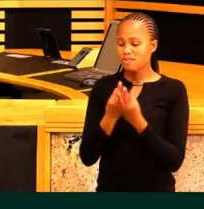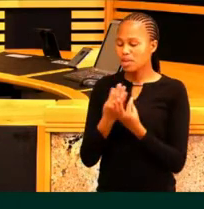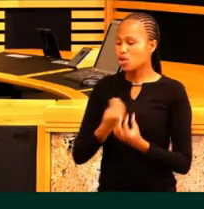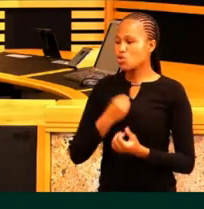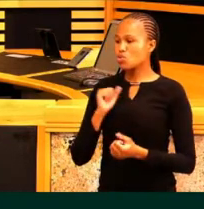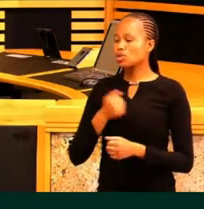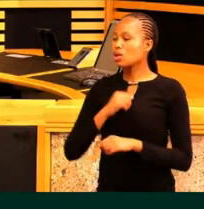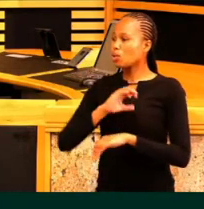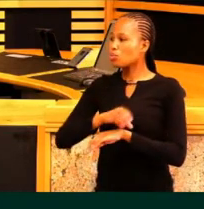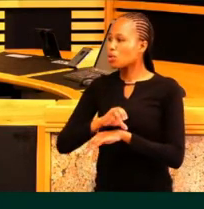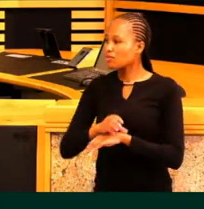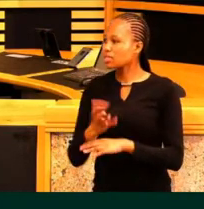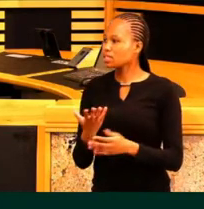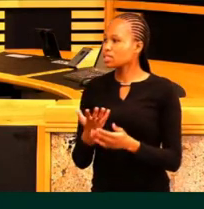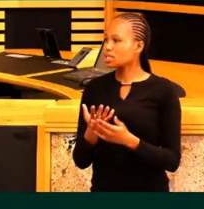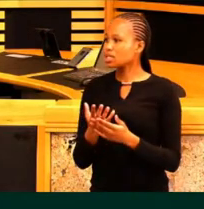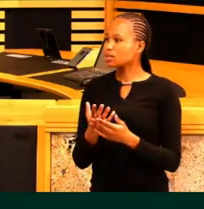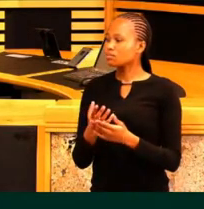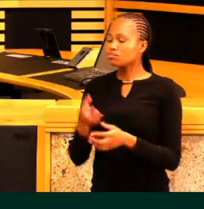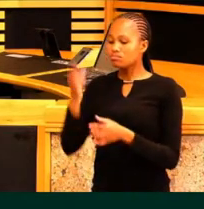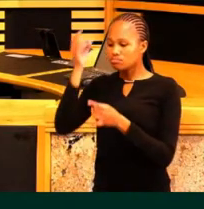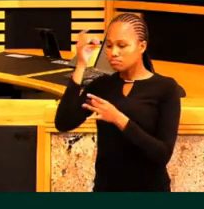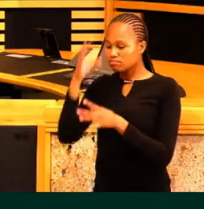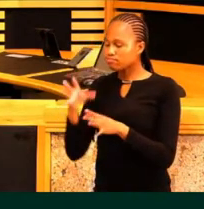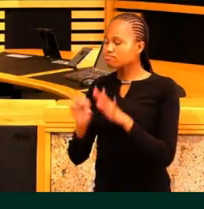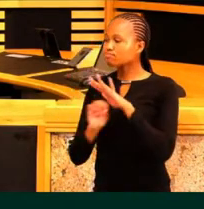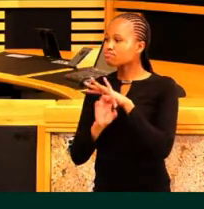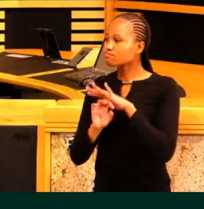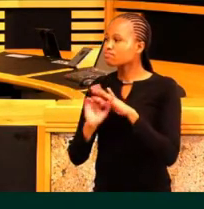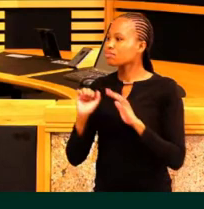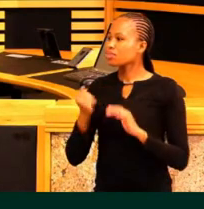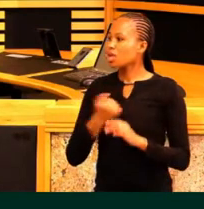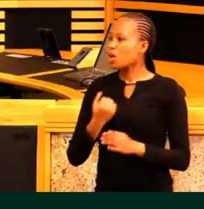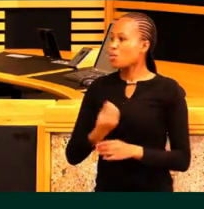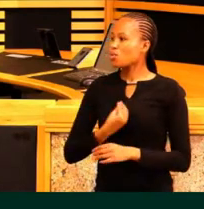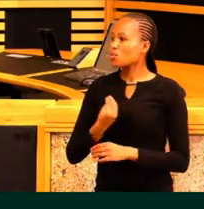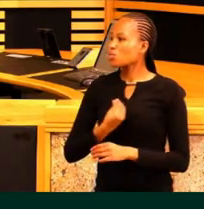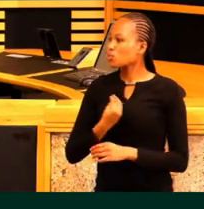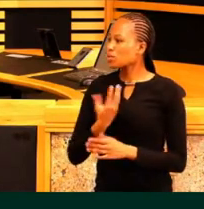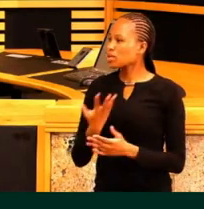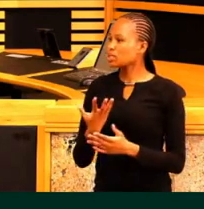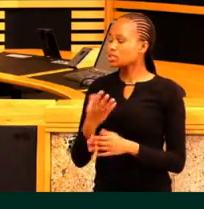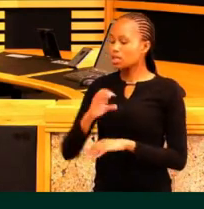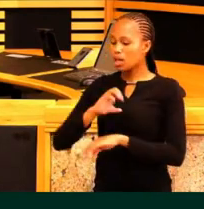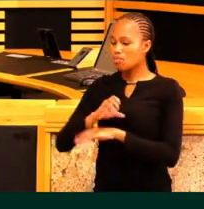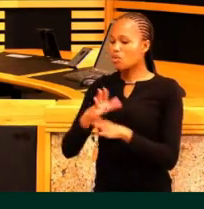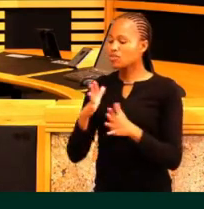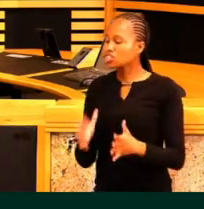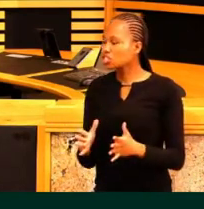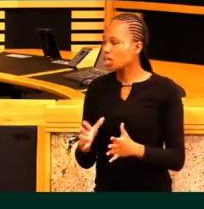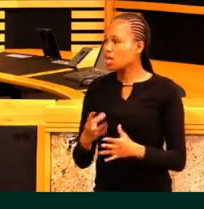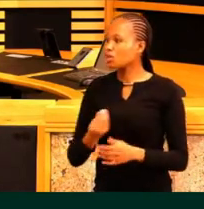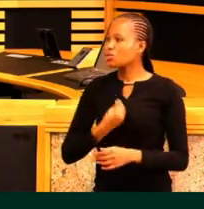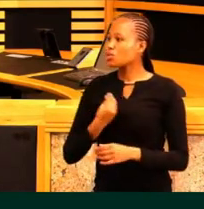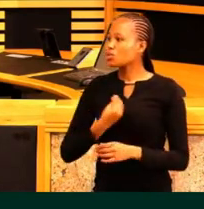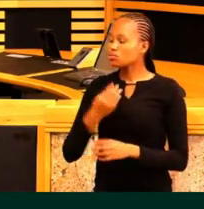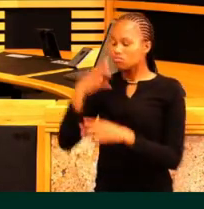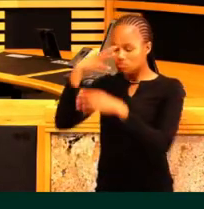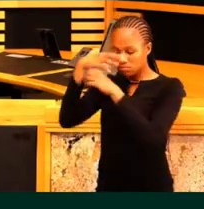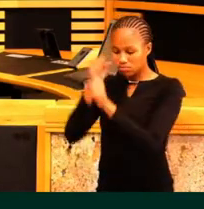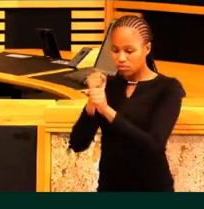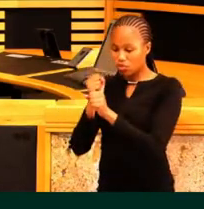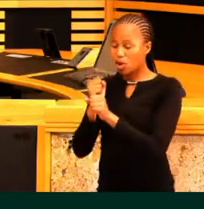our response is informed by the mainstreaming the youth um the pro the provincial Youth Development strategy focuses